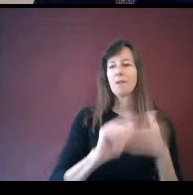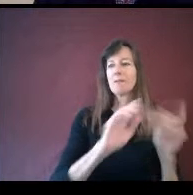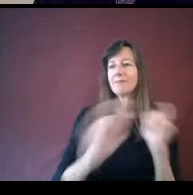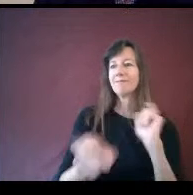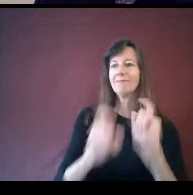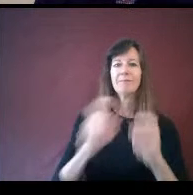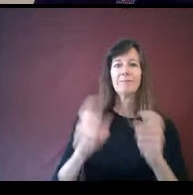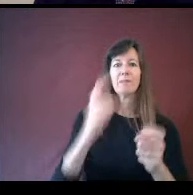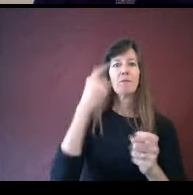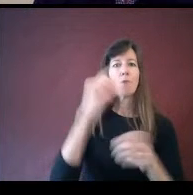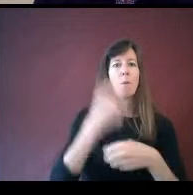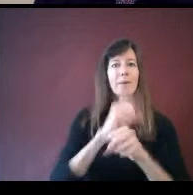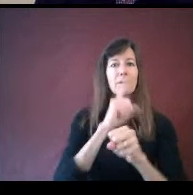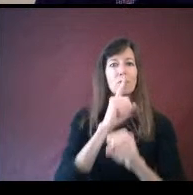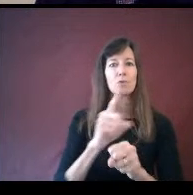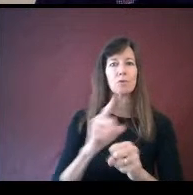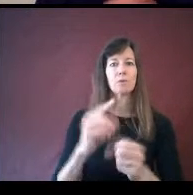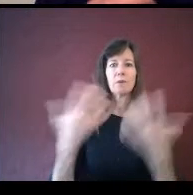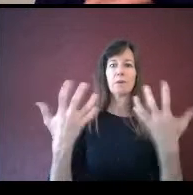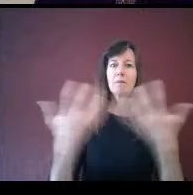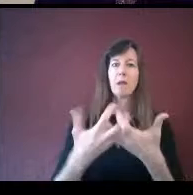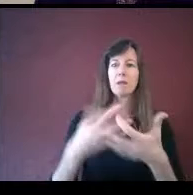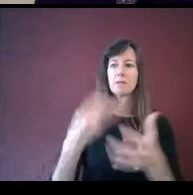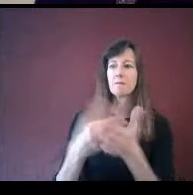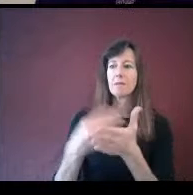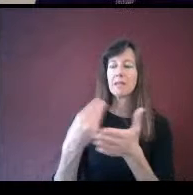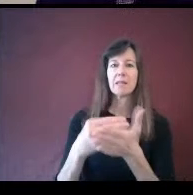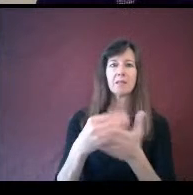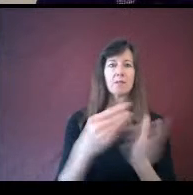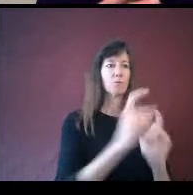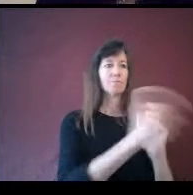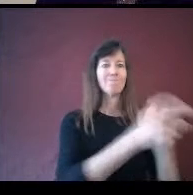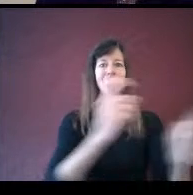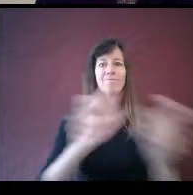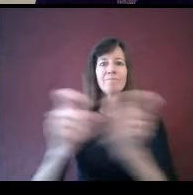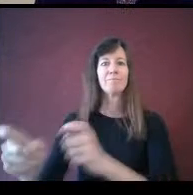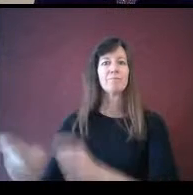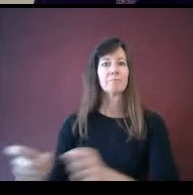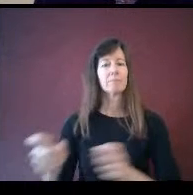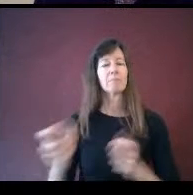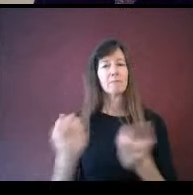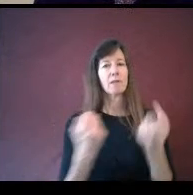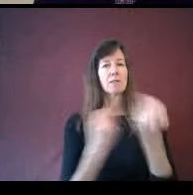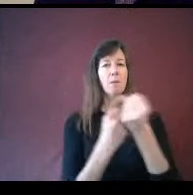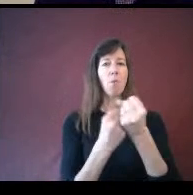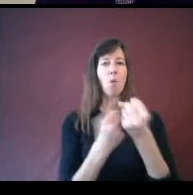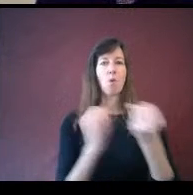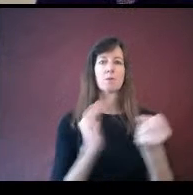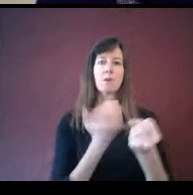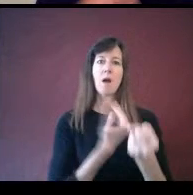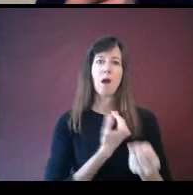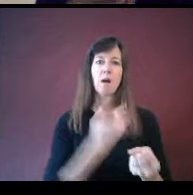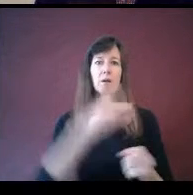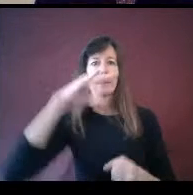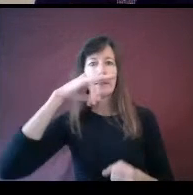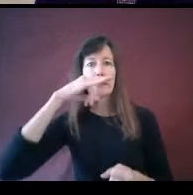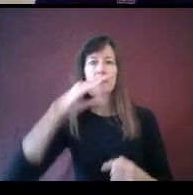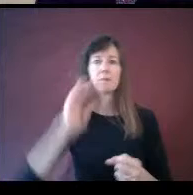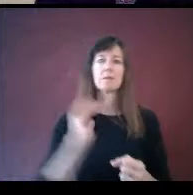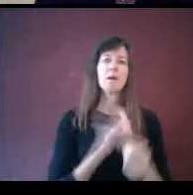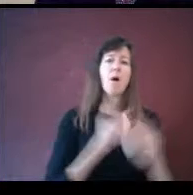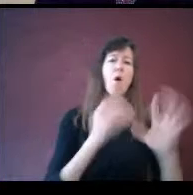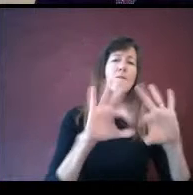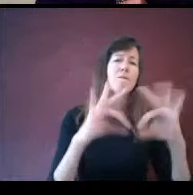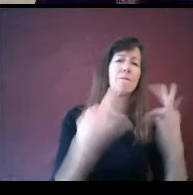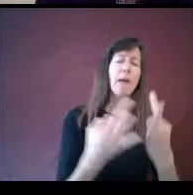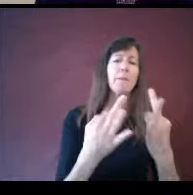food to folks and more meals to seniors and support to our kids and support to families without income, so that people don't have to be out on the